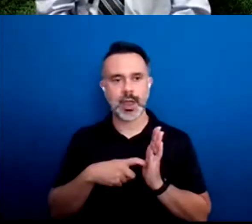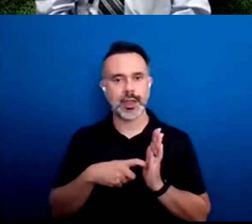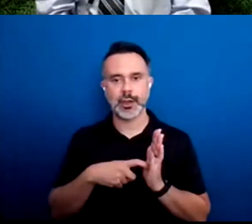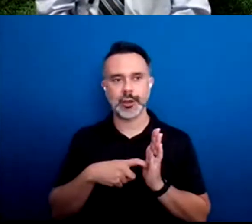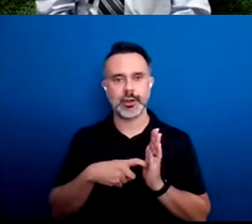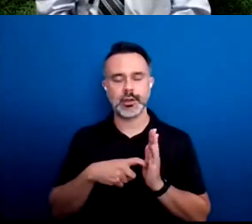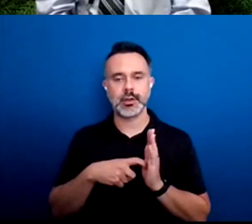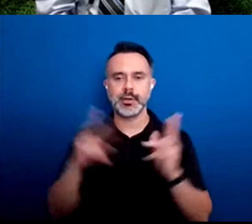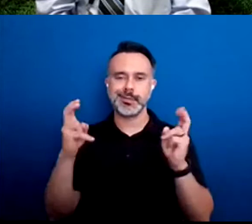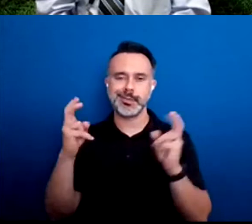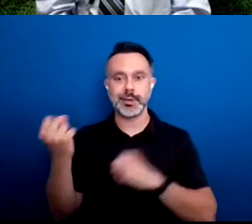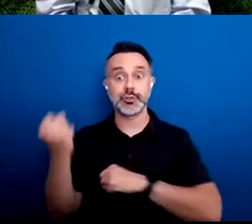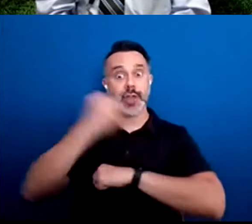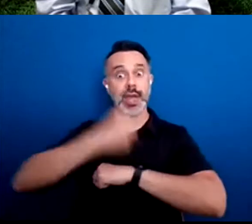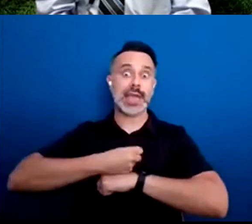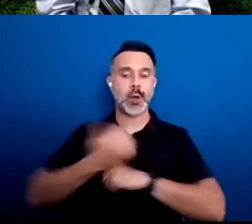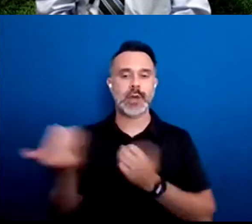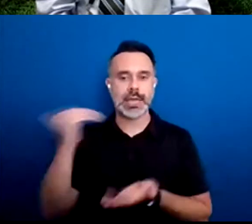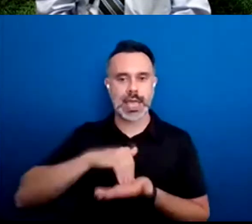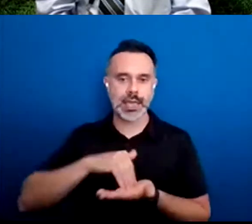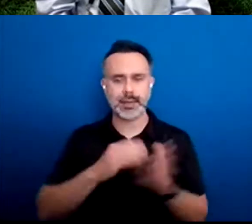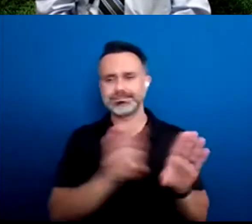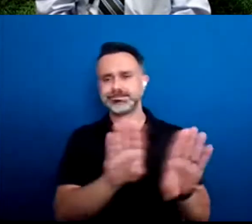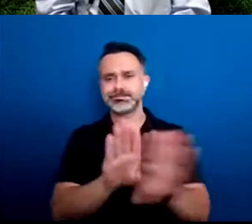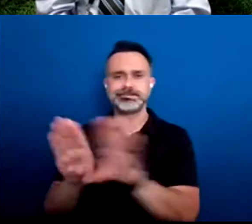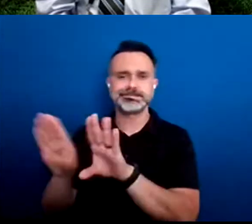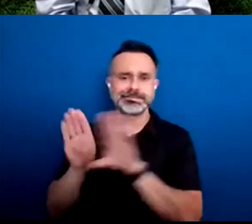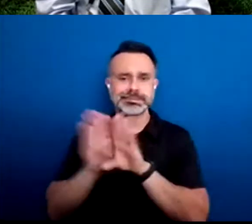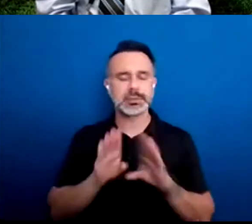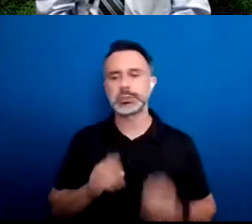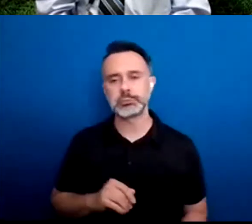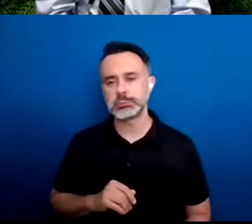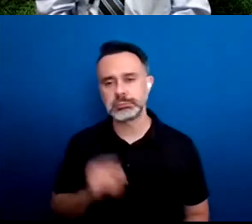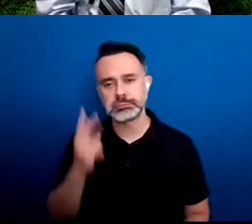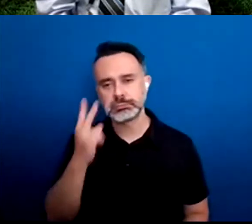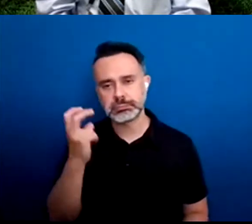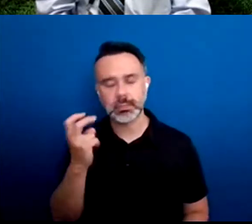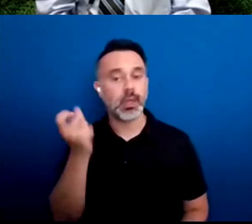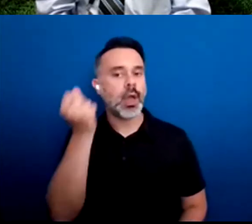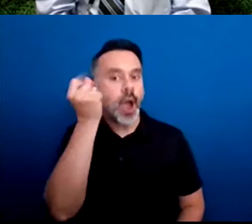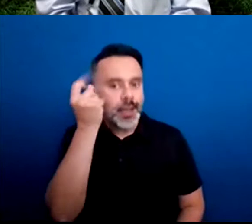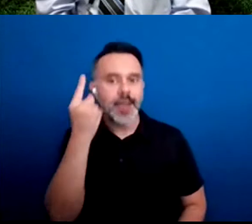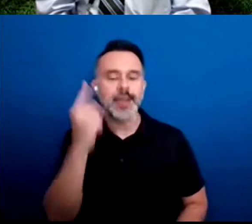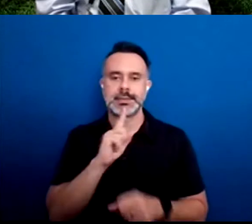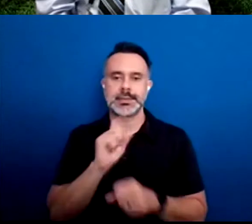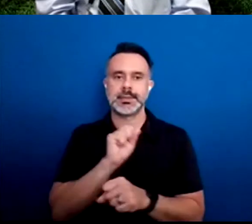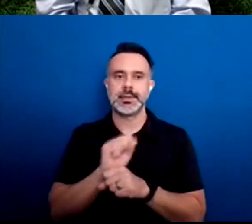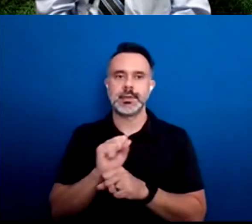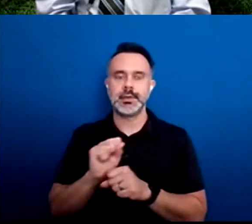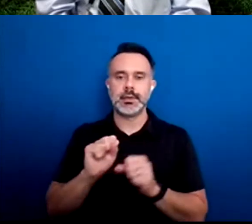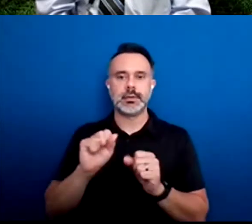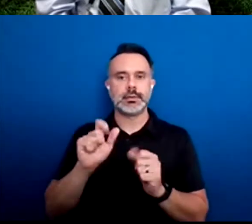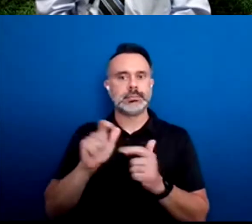shutdowns at the scale that we did at the beginning of this pandemic, unless there is a drastic